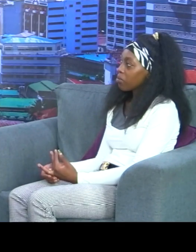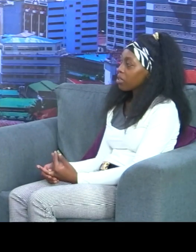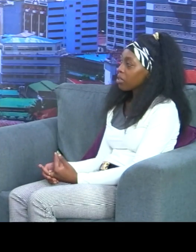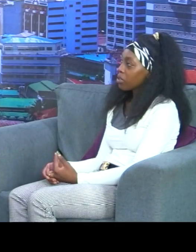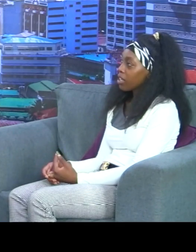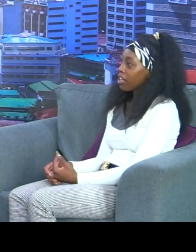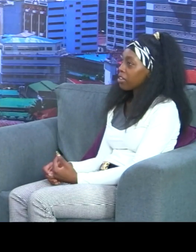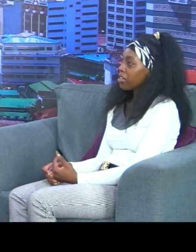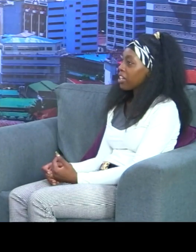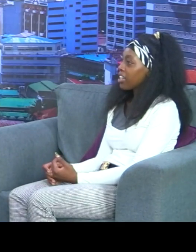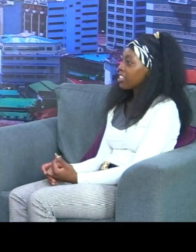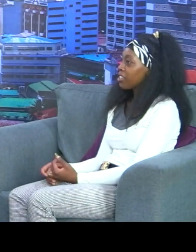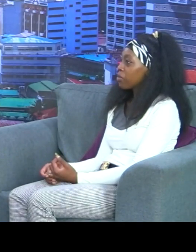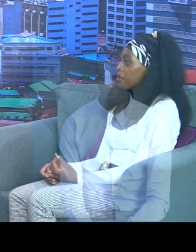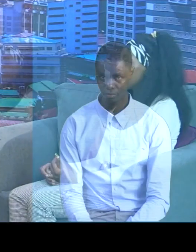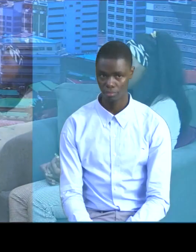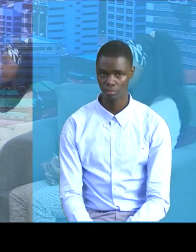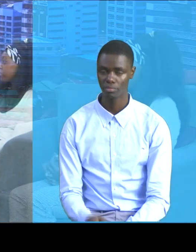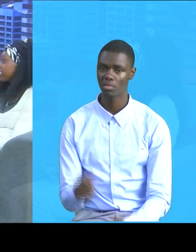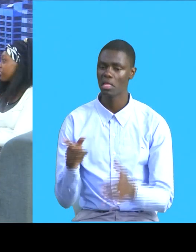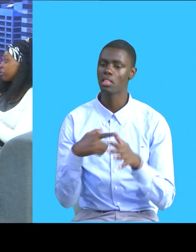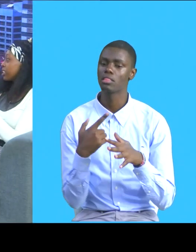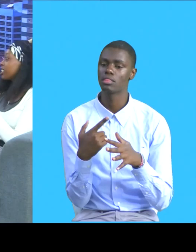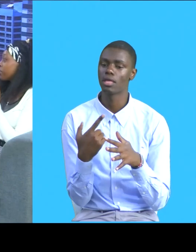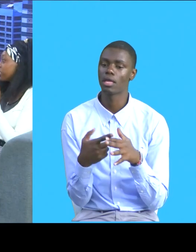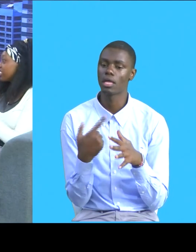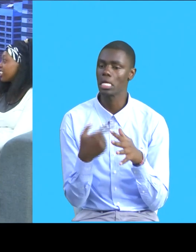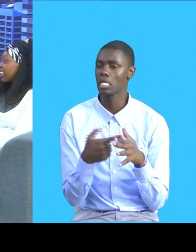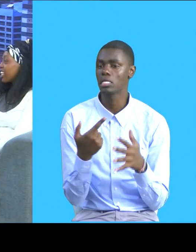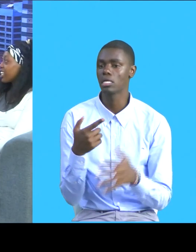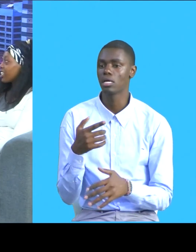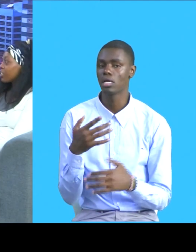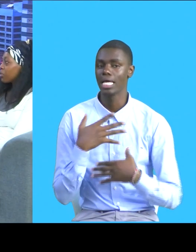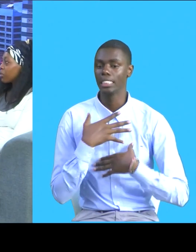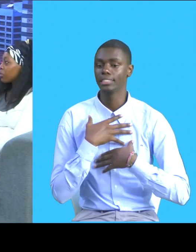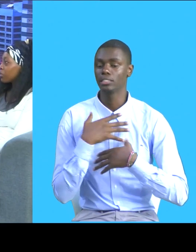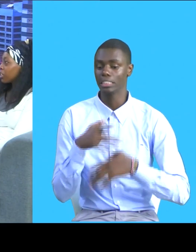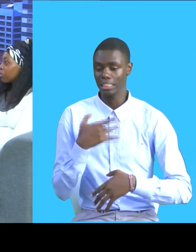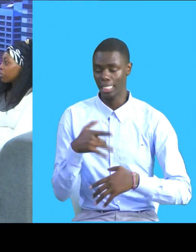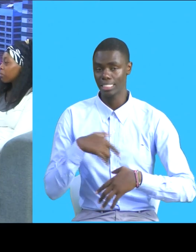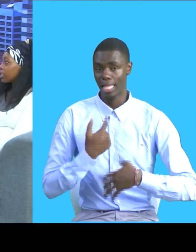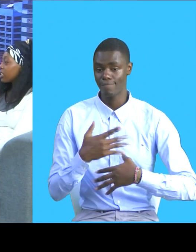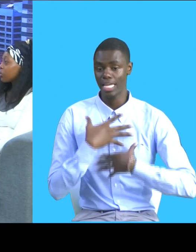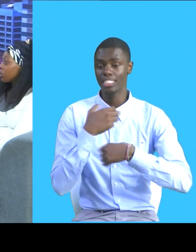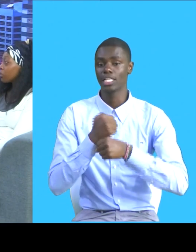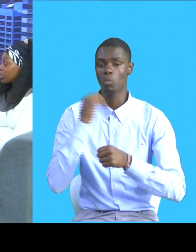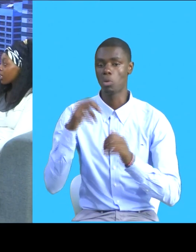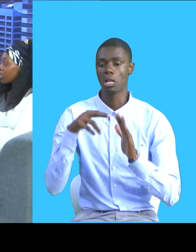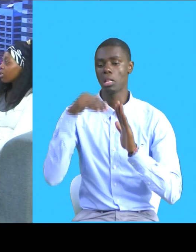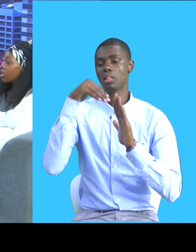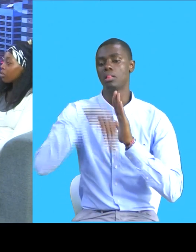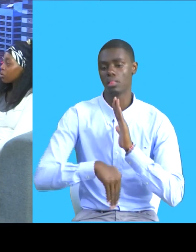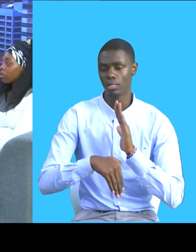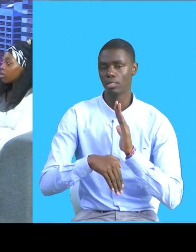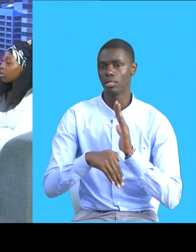the women, their esteem will be diminished. It will all go down. But since we don't want that,